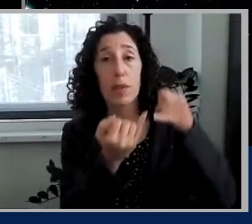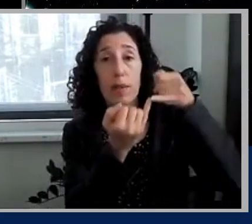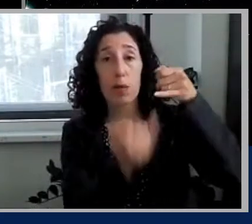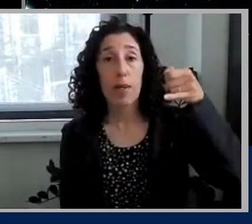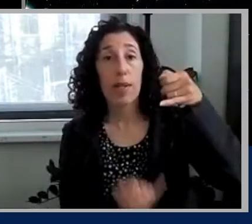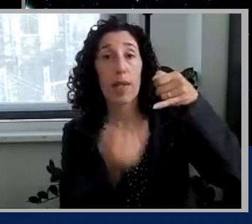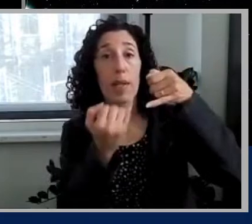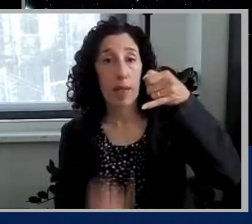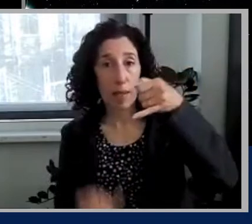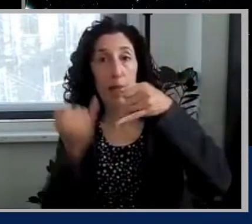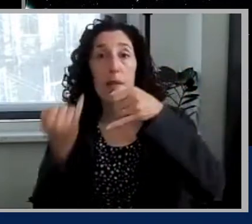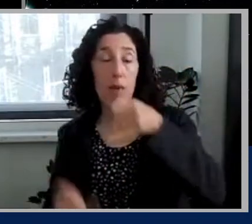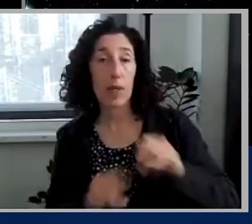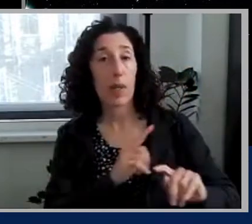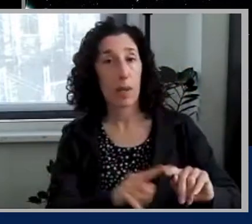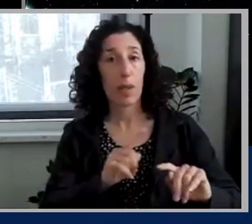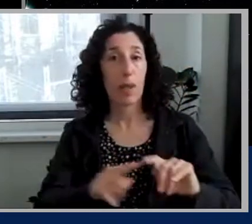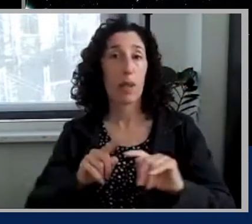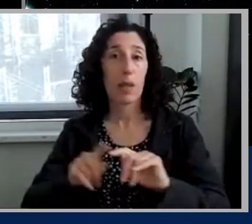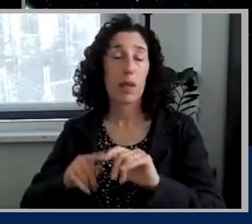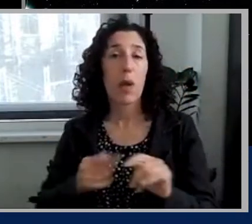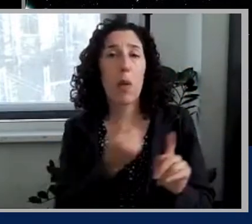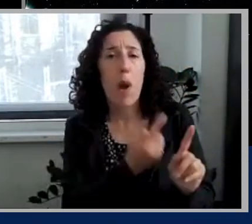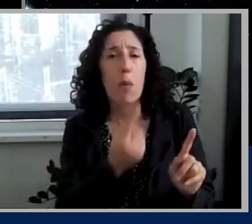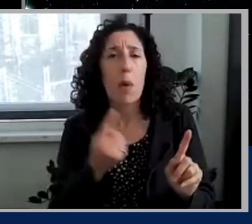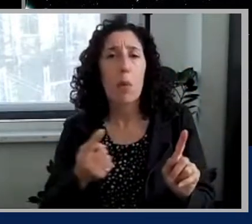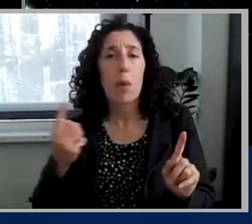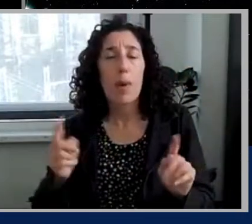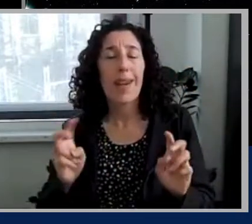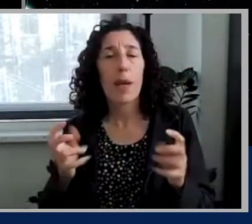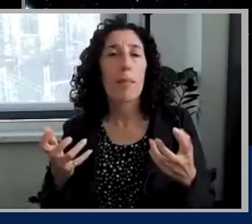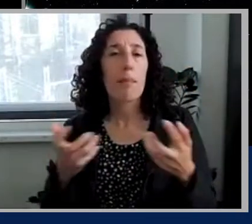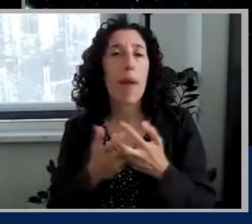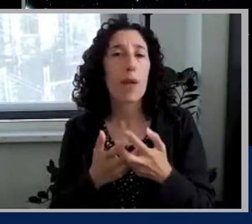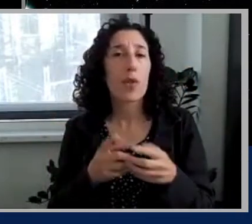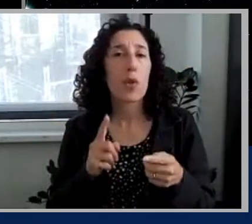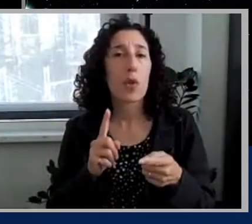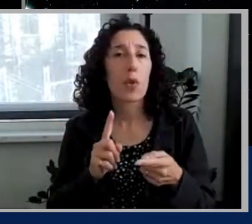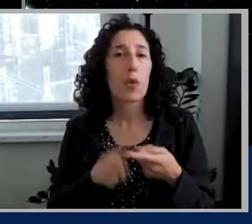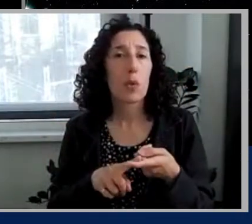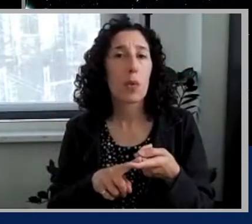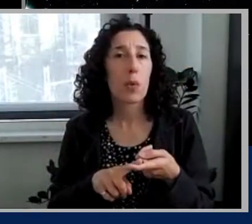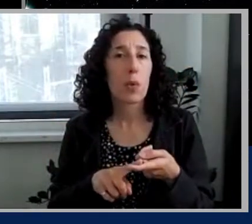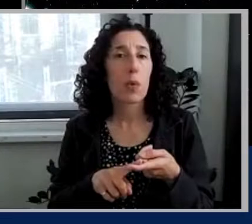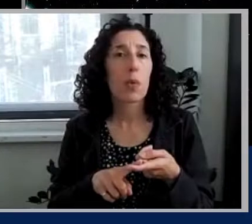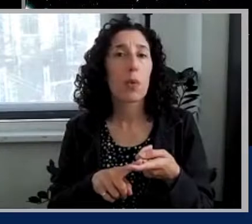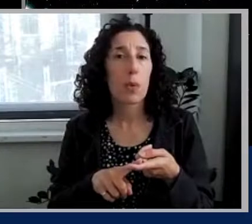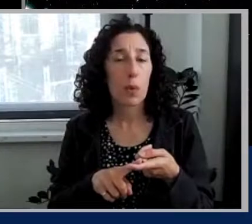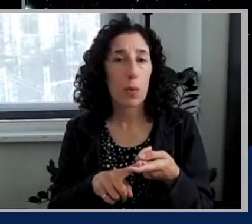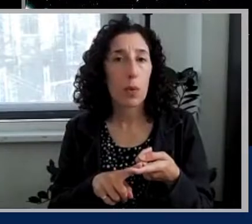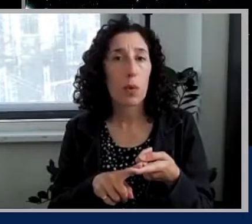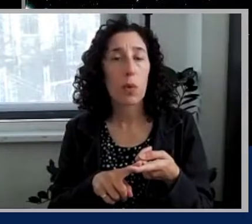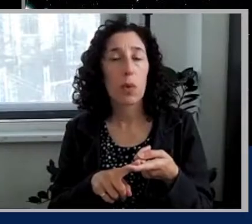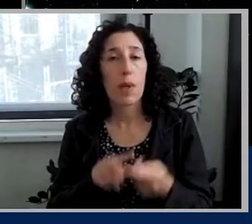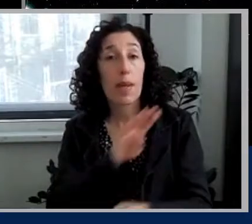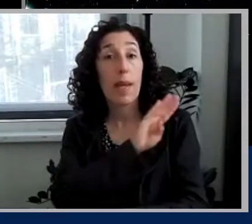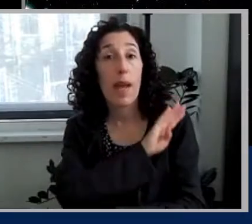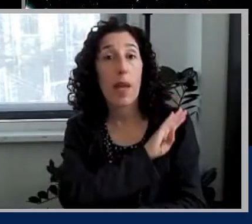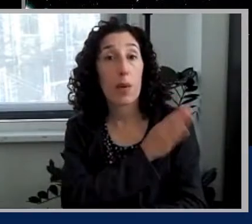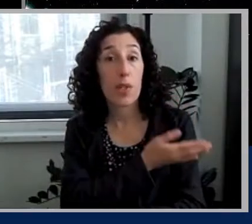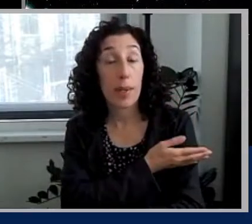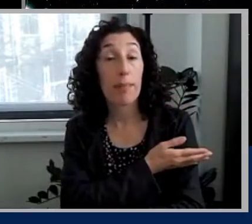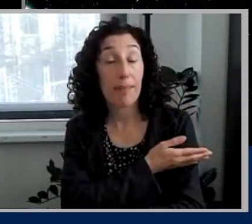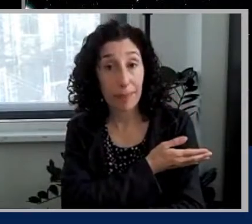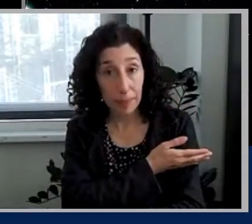you're scanning out from the center point of that region all the way out to the end of that debris field, right to the very